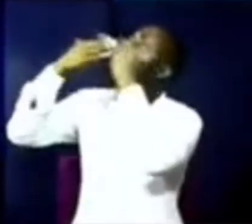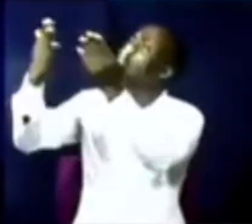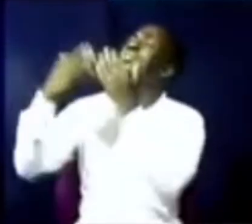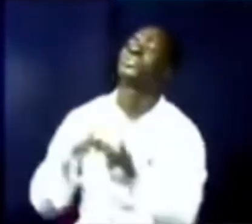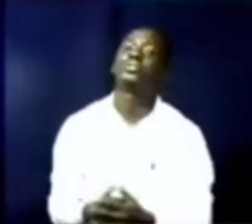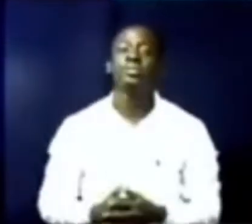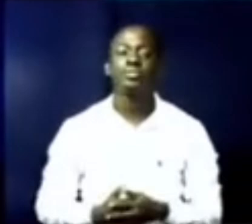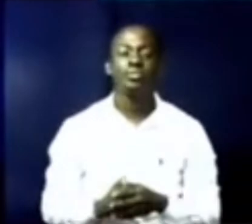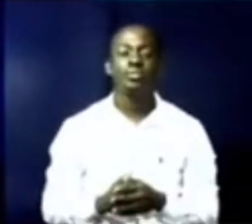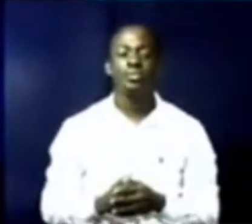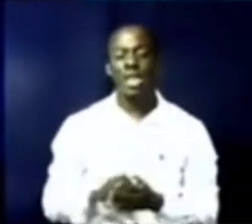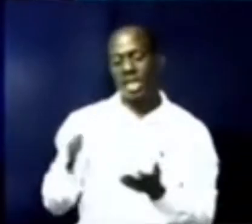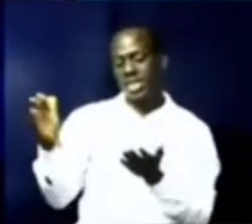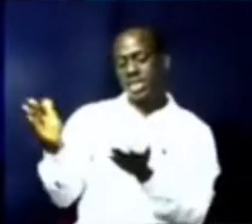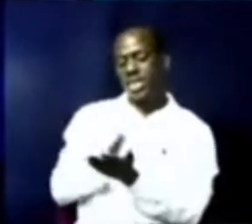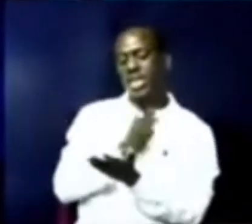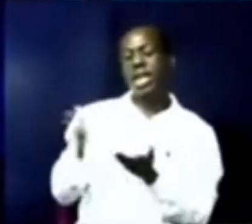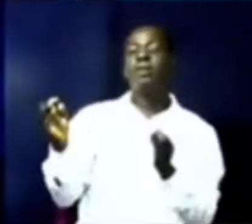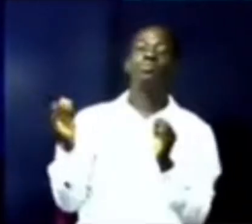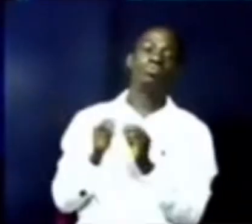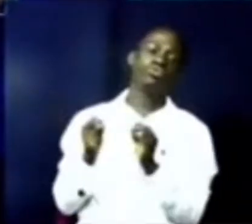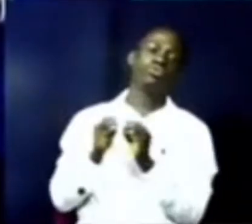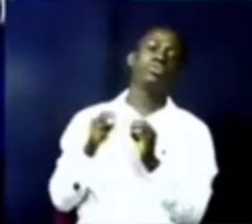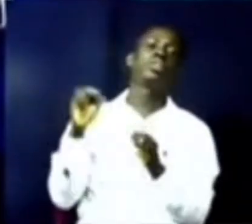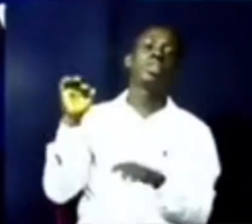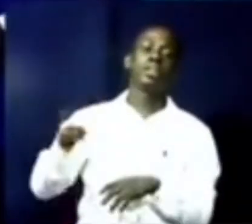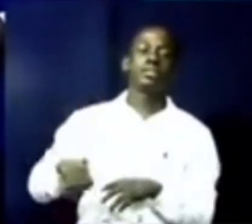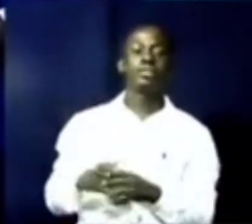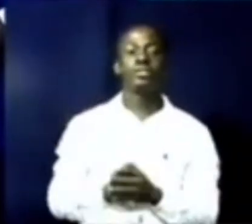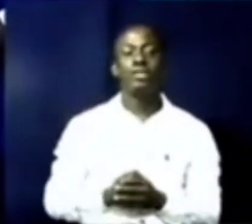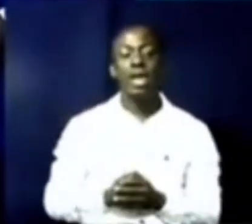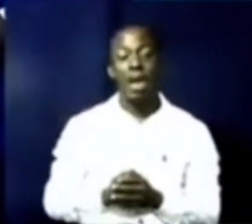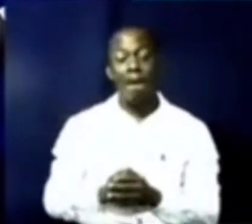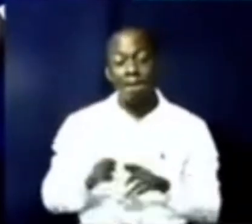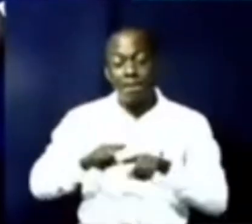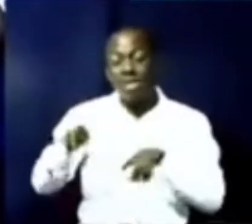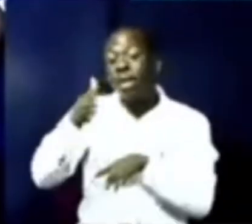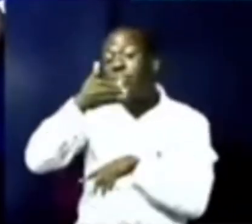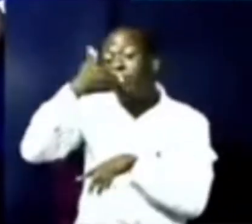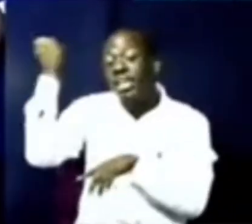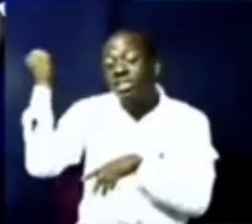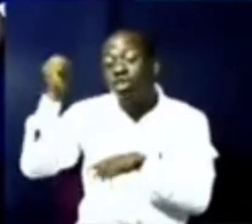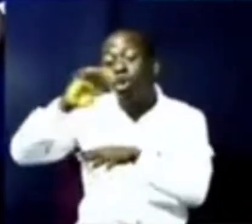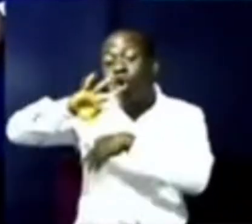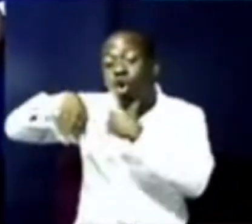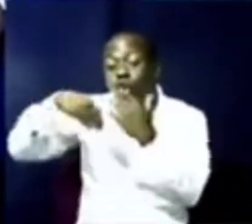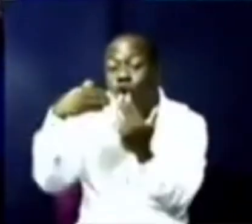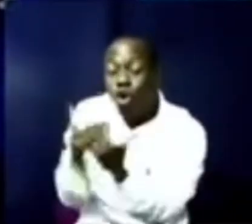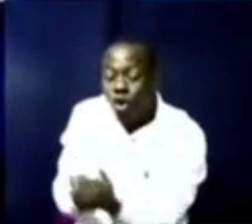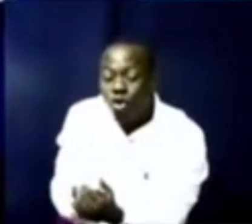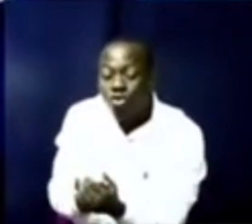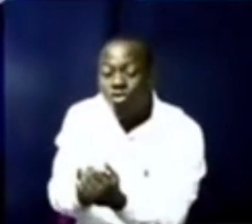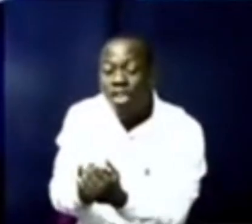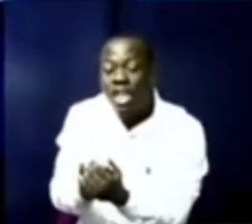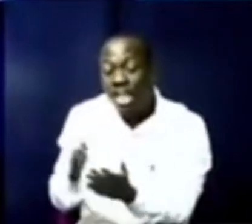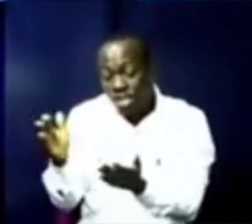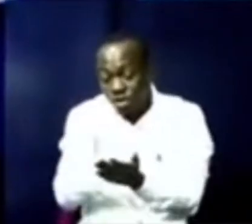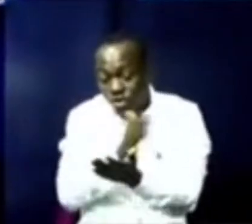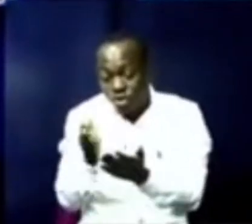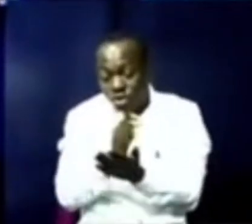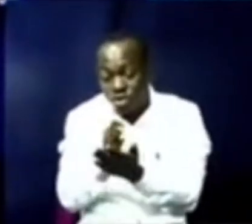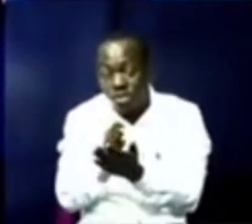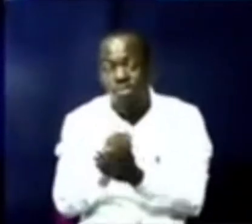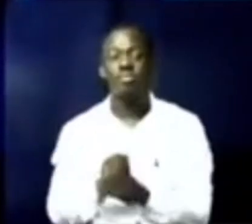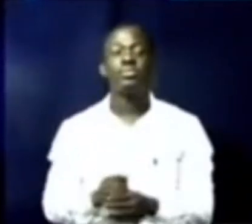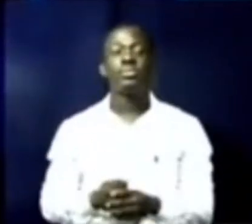We sing many songs in this country. See, but the best of all of them, arguably, is the simple